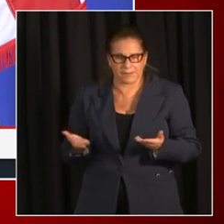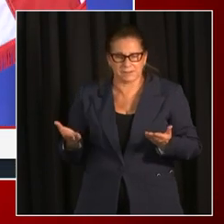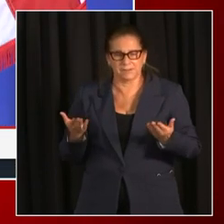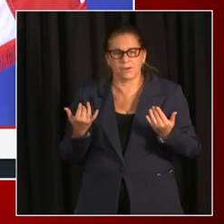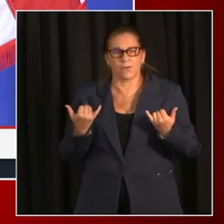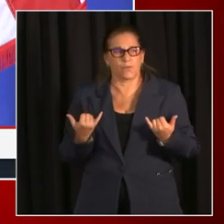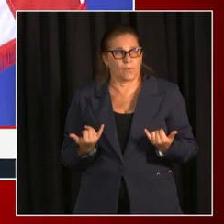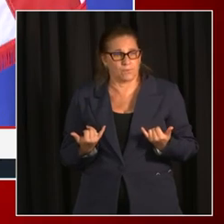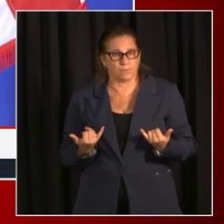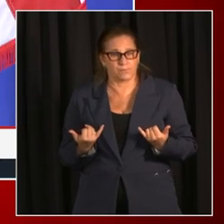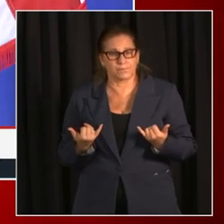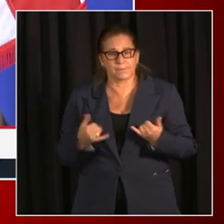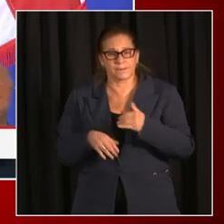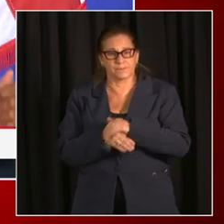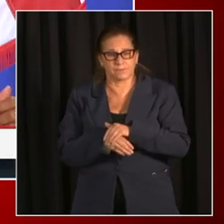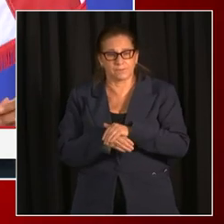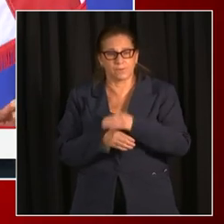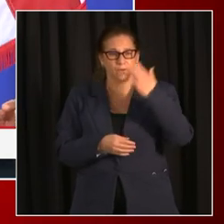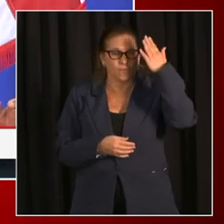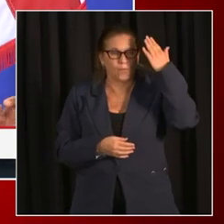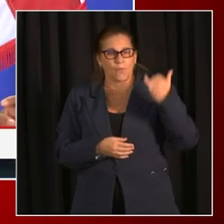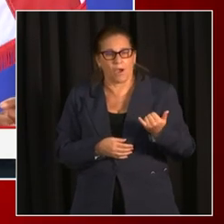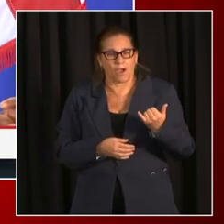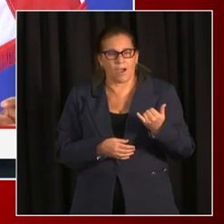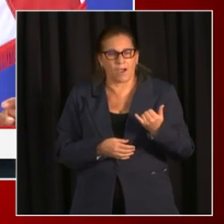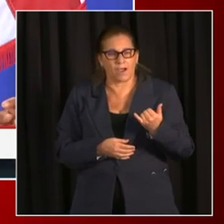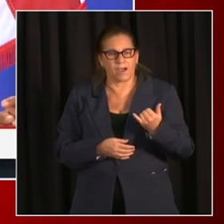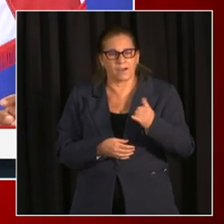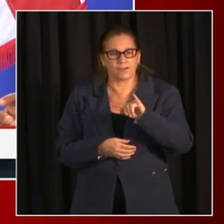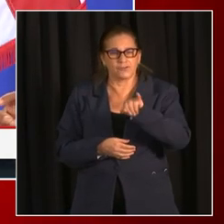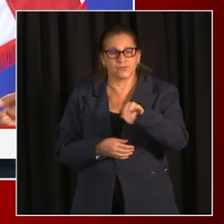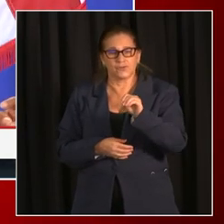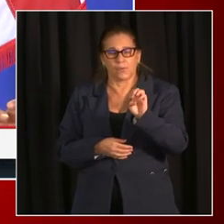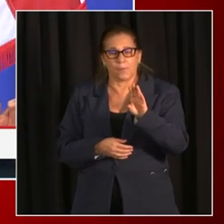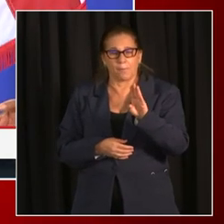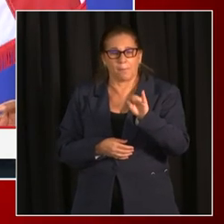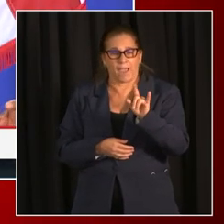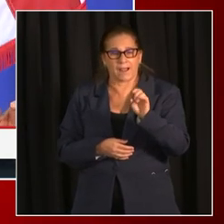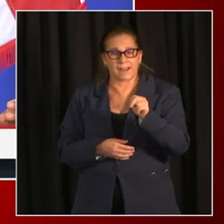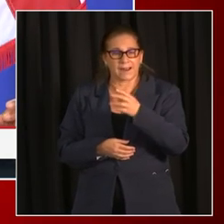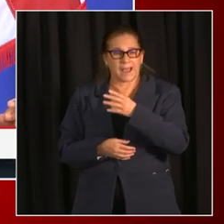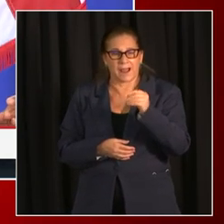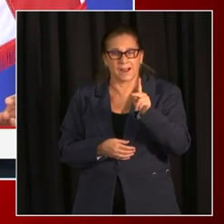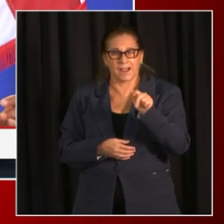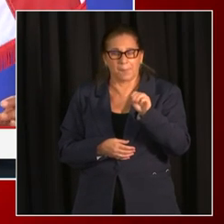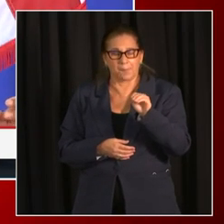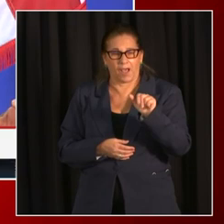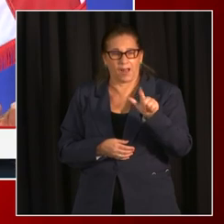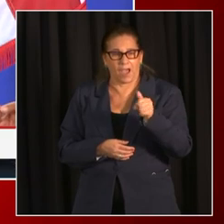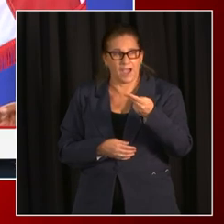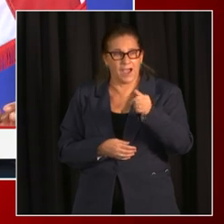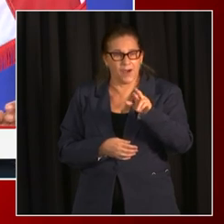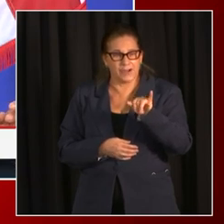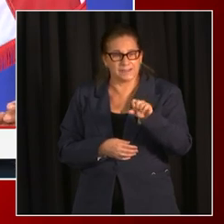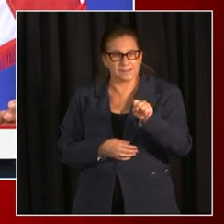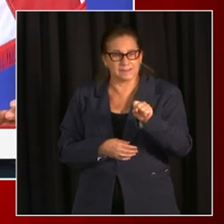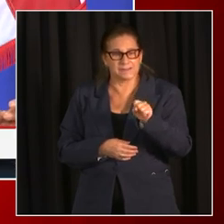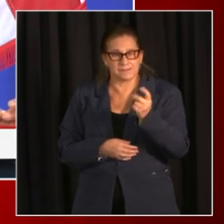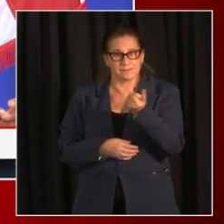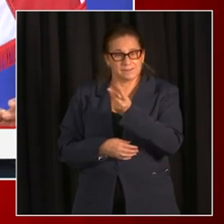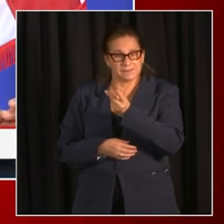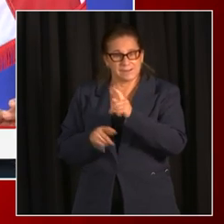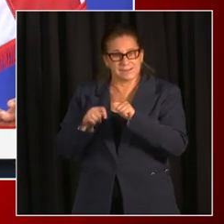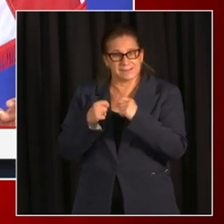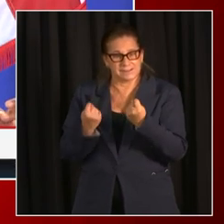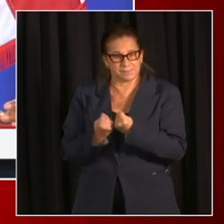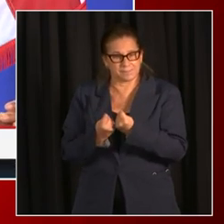about why Joe Biden and Kamala Harris are the team to address